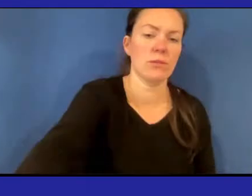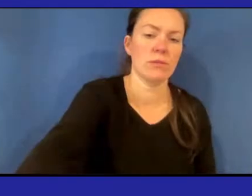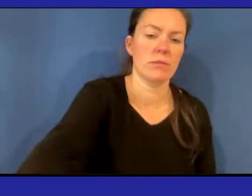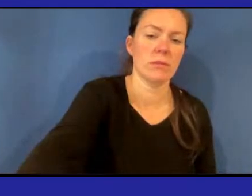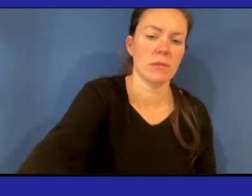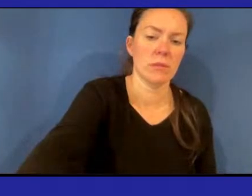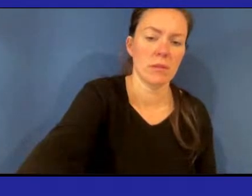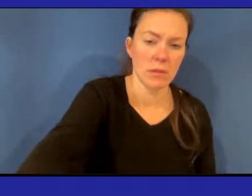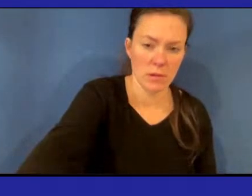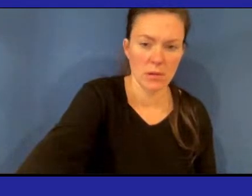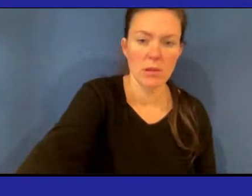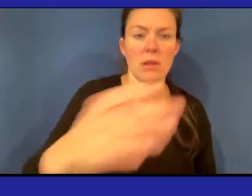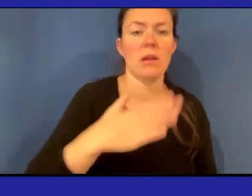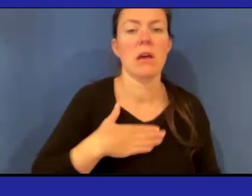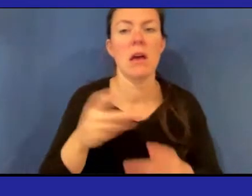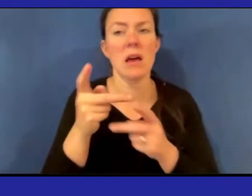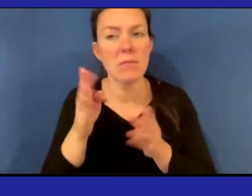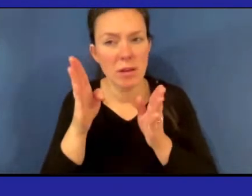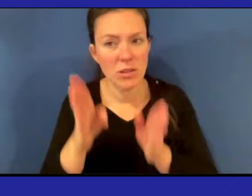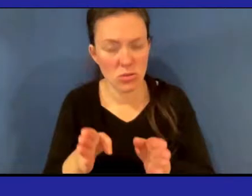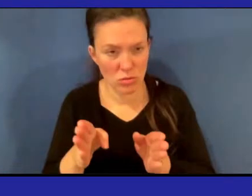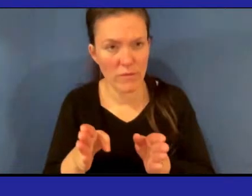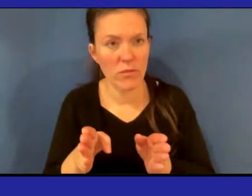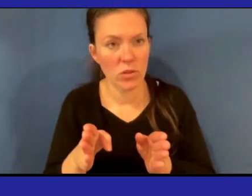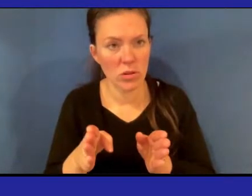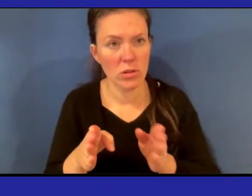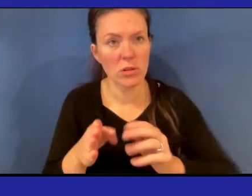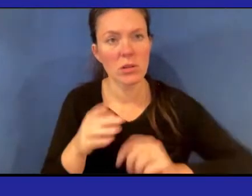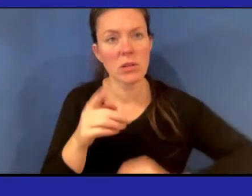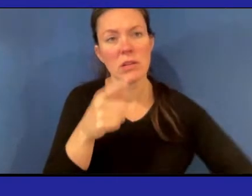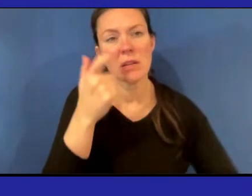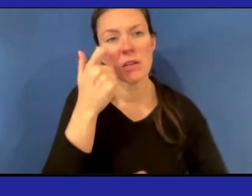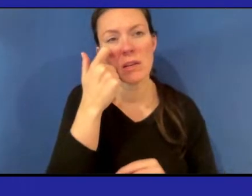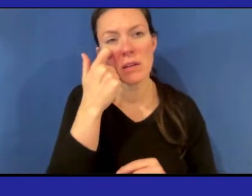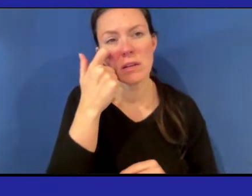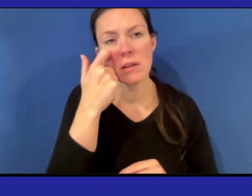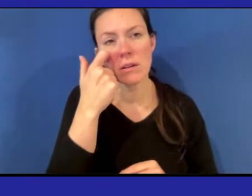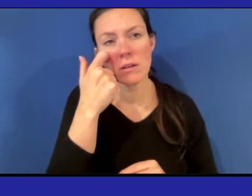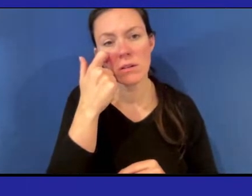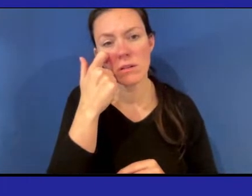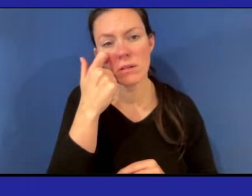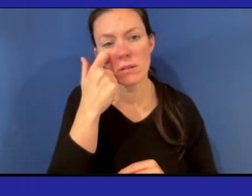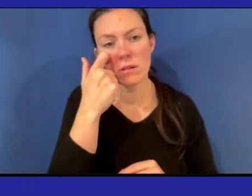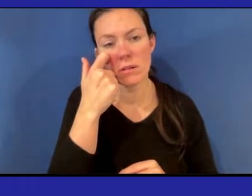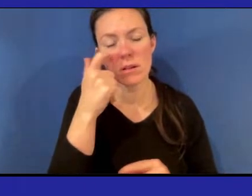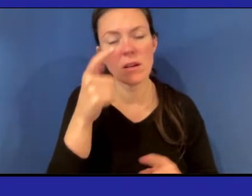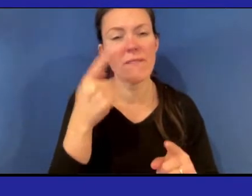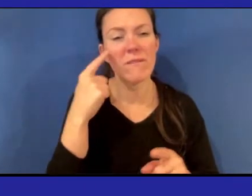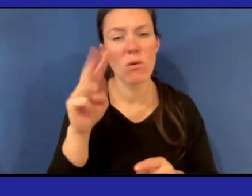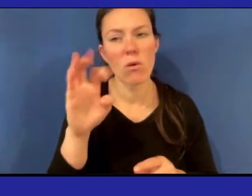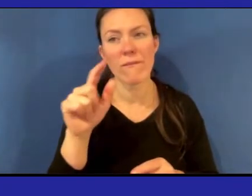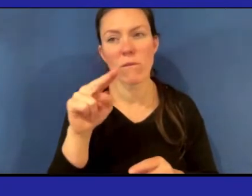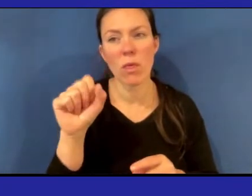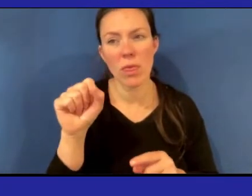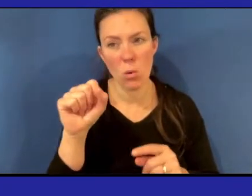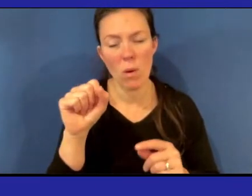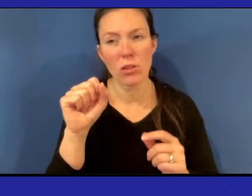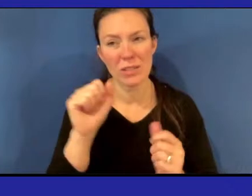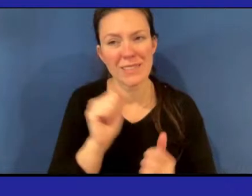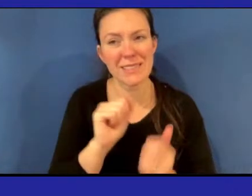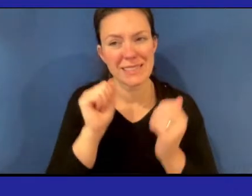my supervisor is the System Chief Wellness Officer. So just speaking to the wellness encounters that you are looking at,